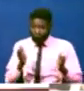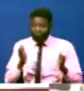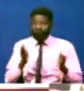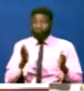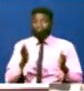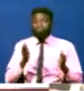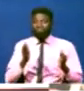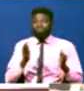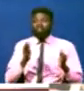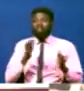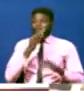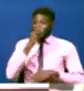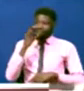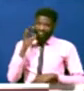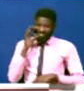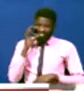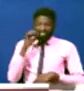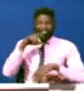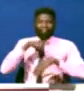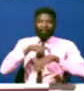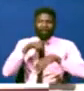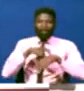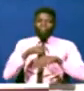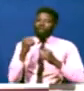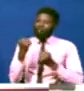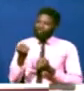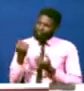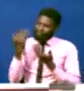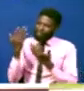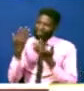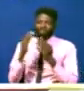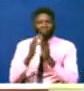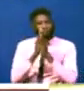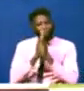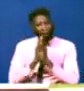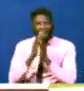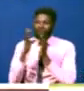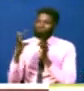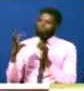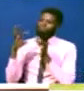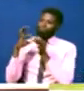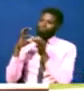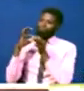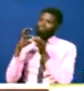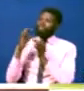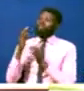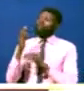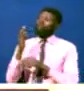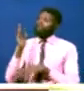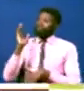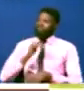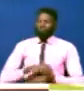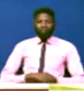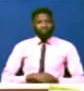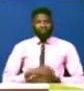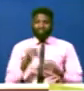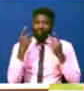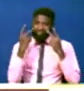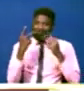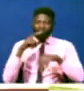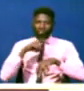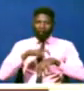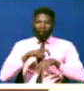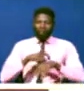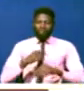Yeah, time for sacrifice and really praying and getting closer to God. I see this as a chance of reflection of my journey of life